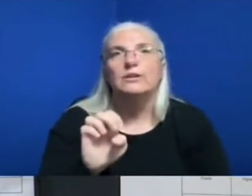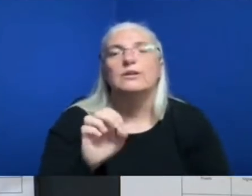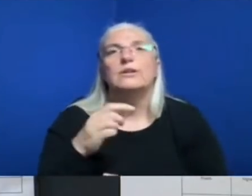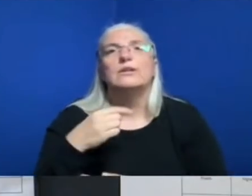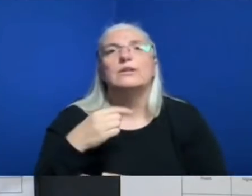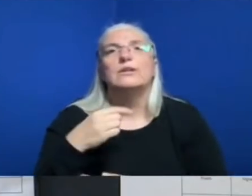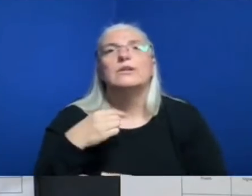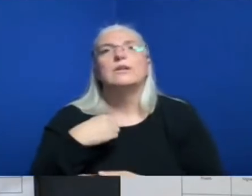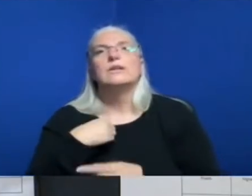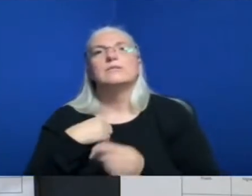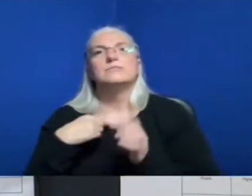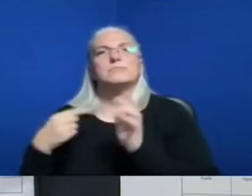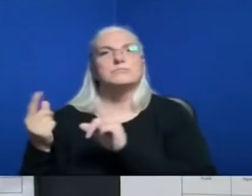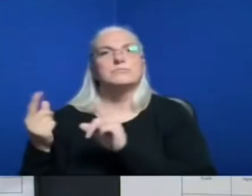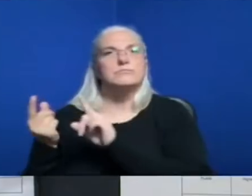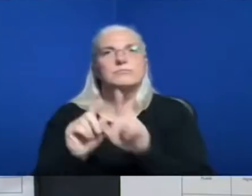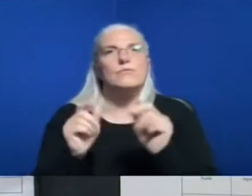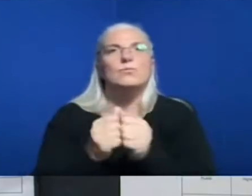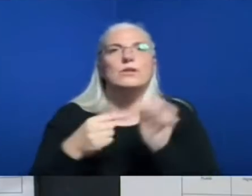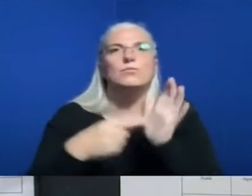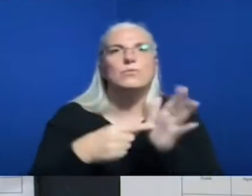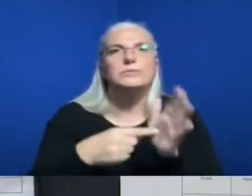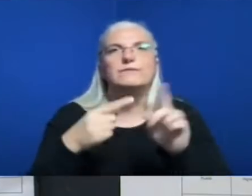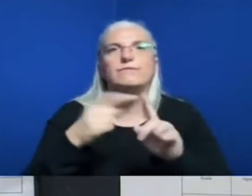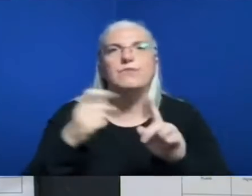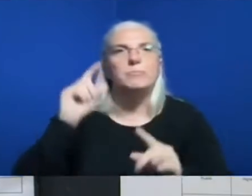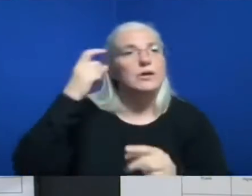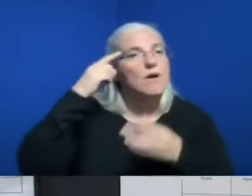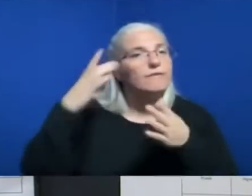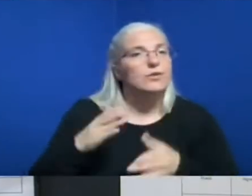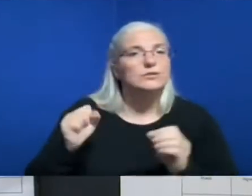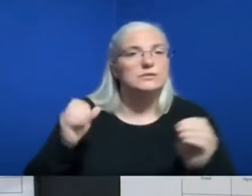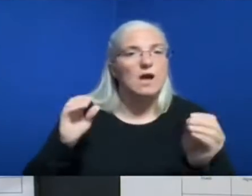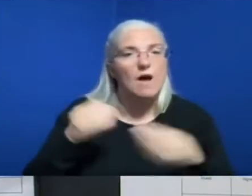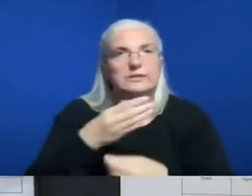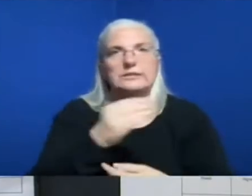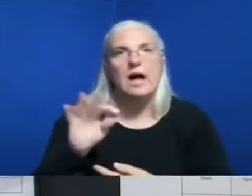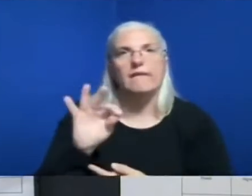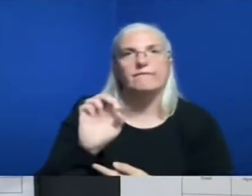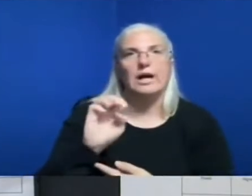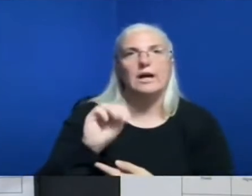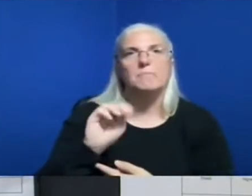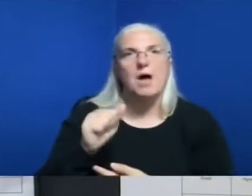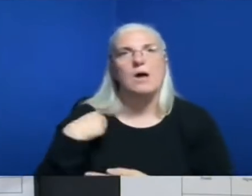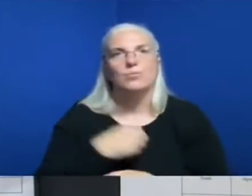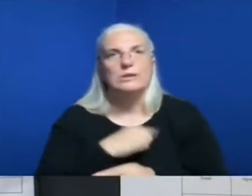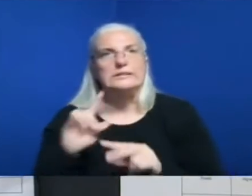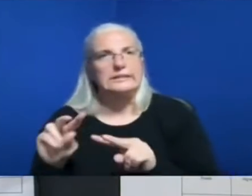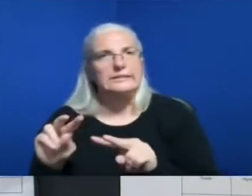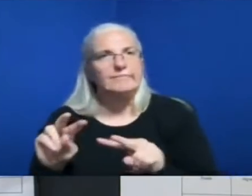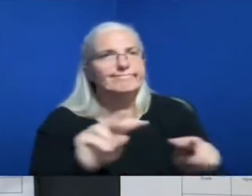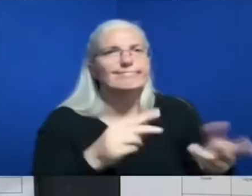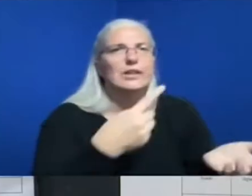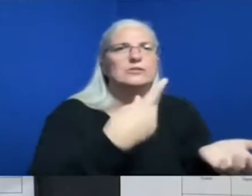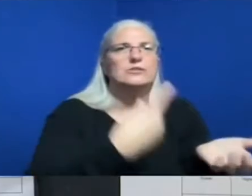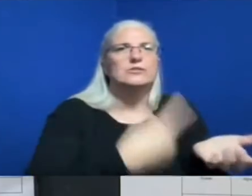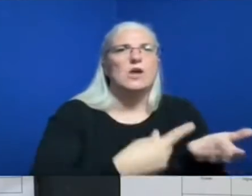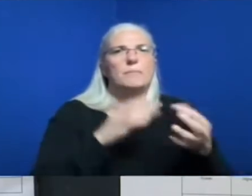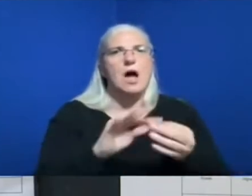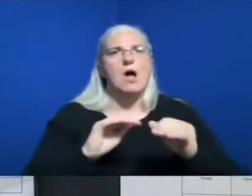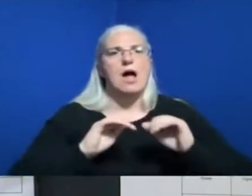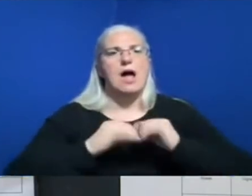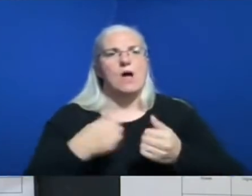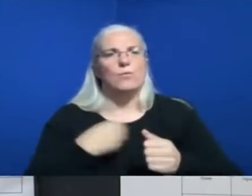office. We spoke at length about recovery, public needs, and the needs of our county well into the future. I